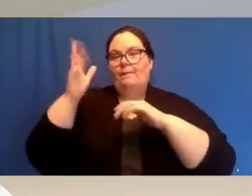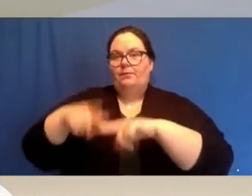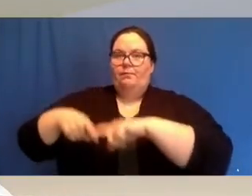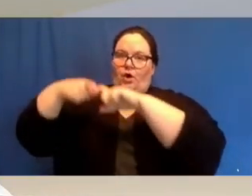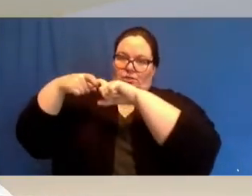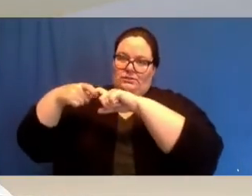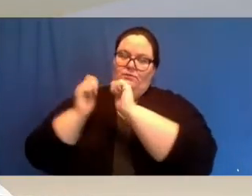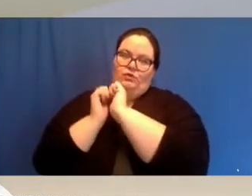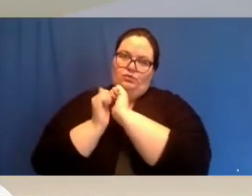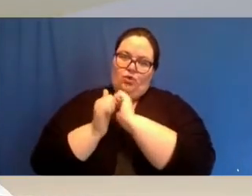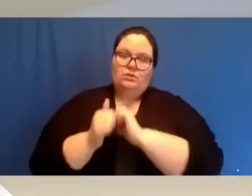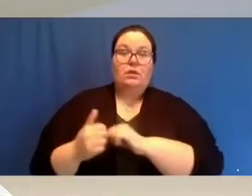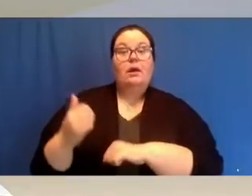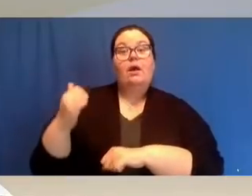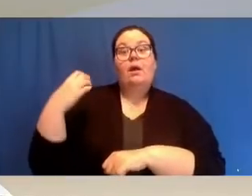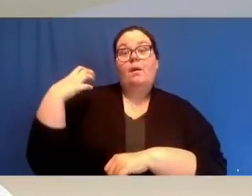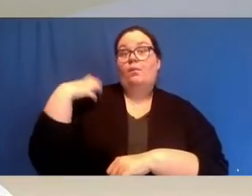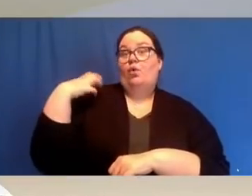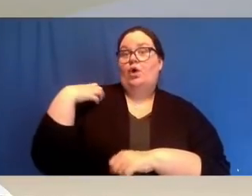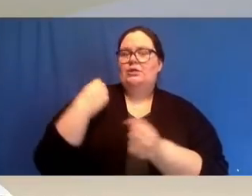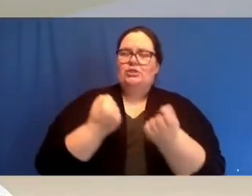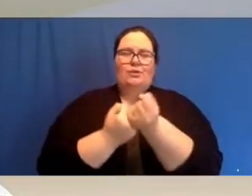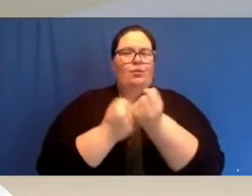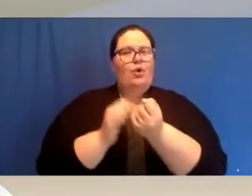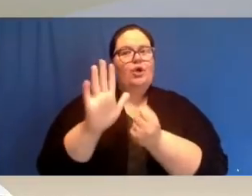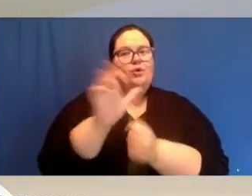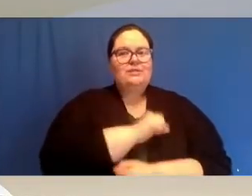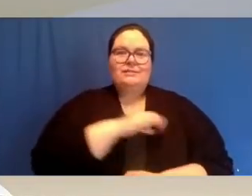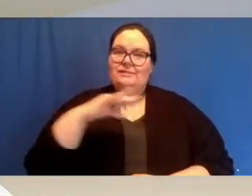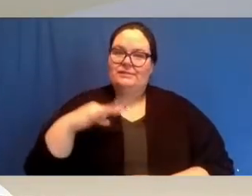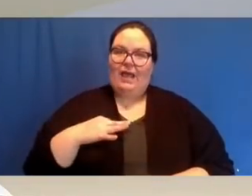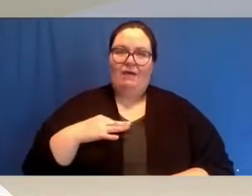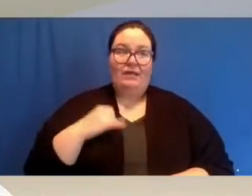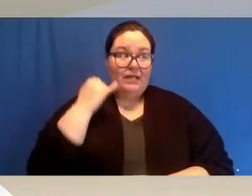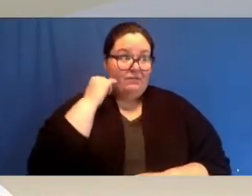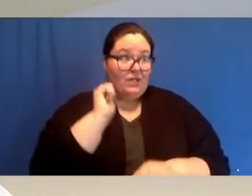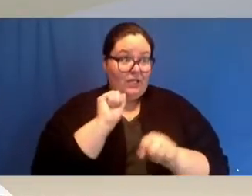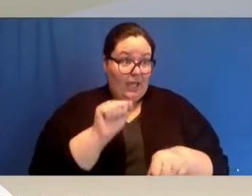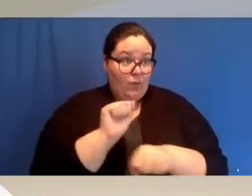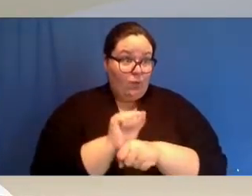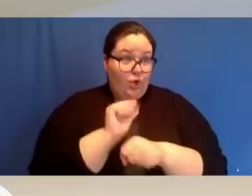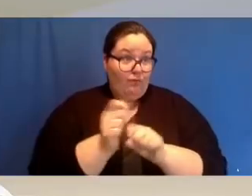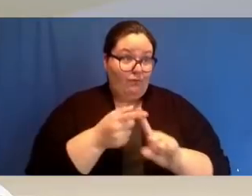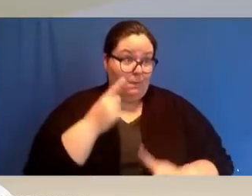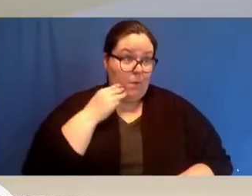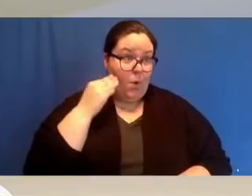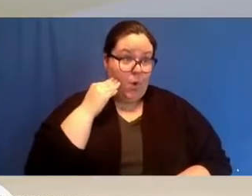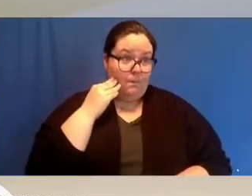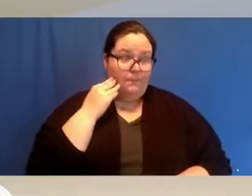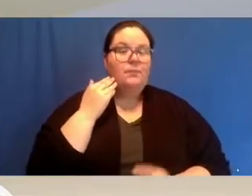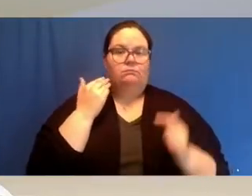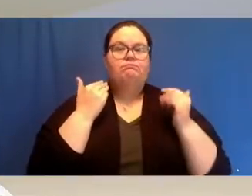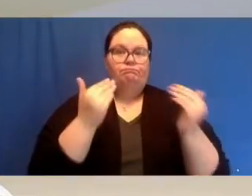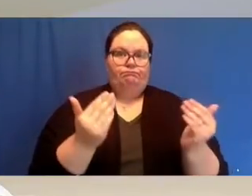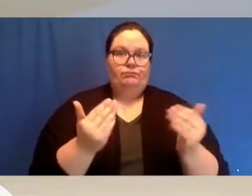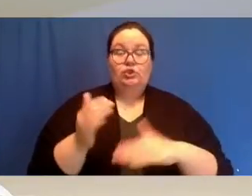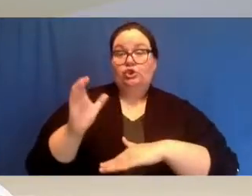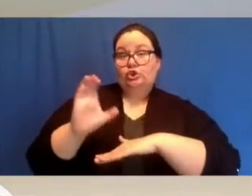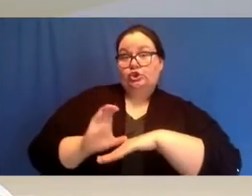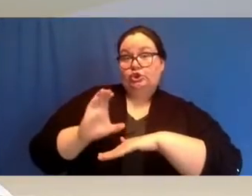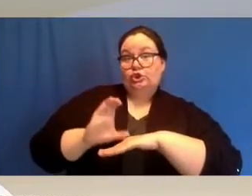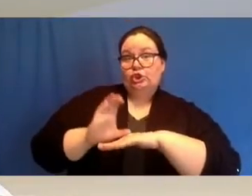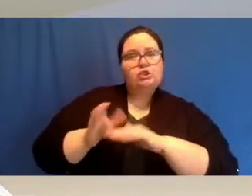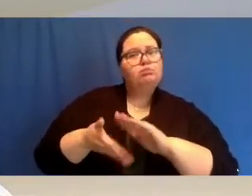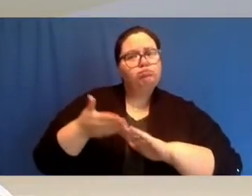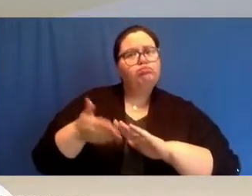Employers are asked to support employees to work from home when it is operationally possible. Church services can